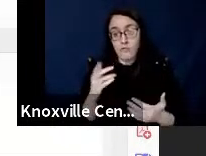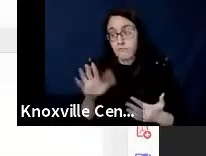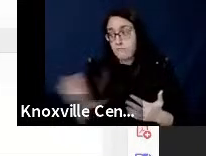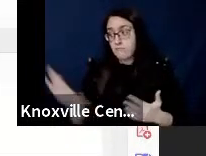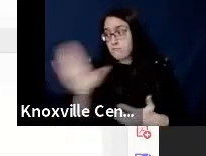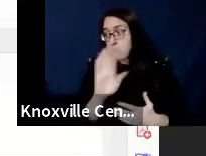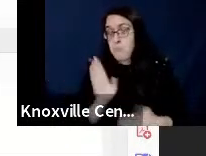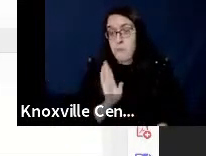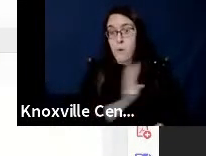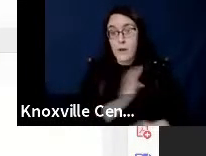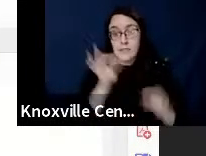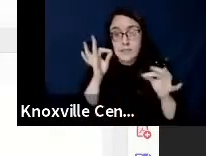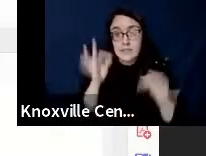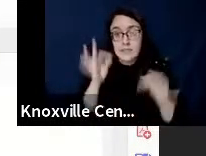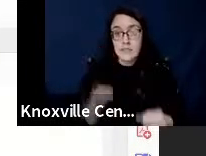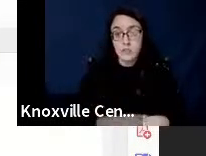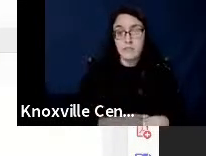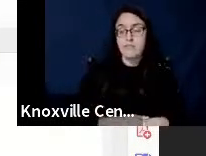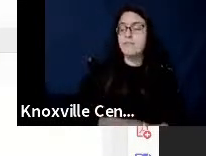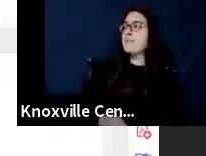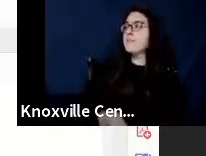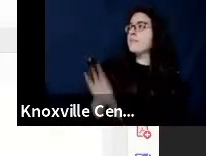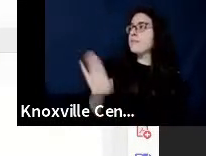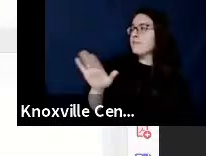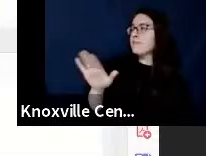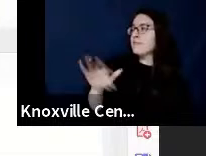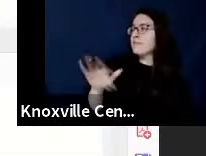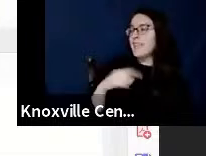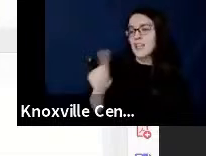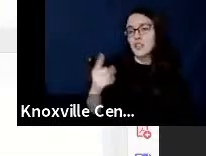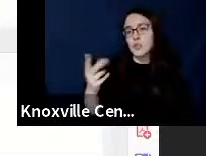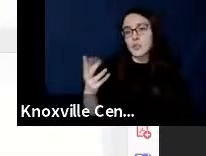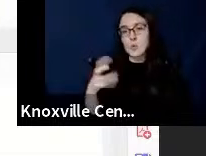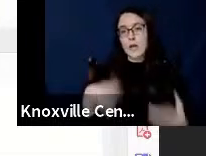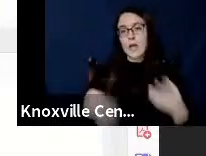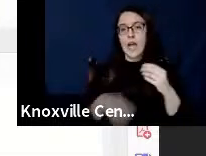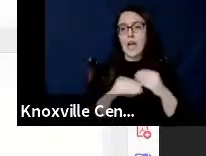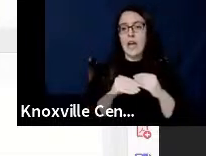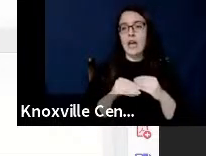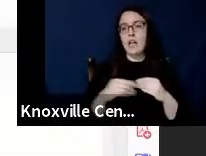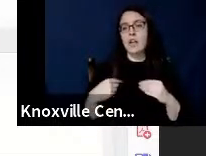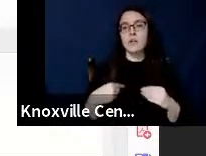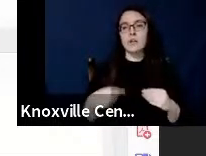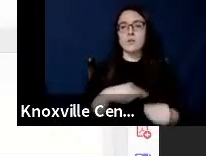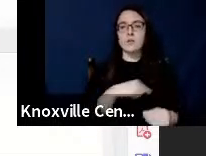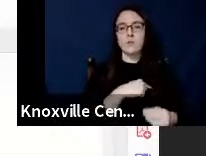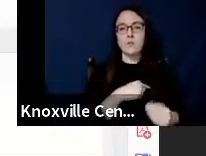So, Dr. Gocher, I would just add that, we've had